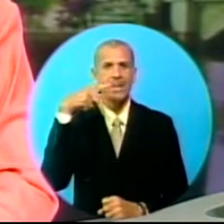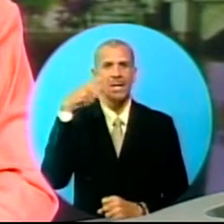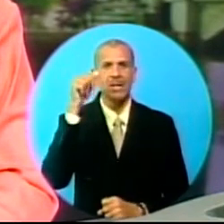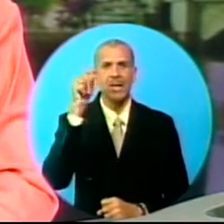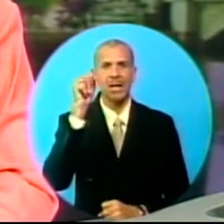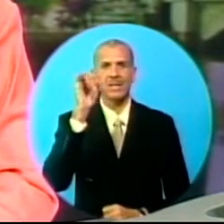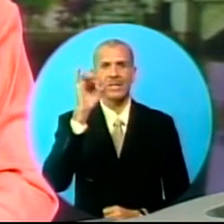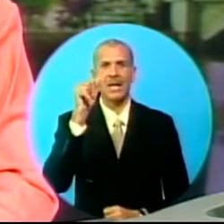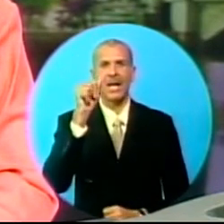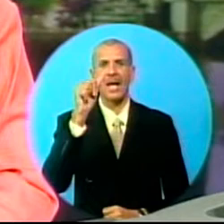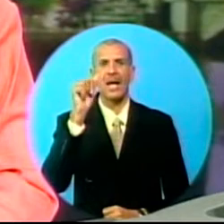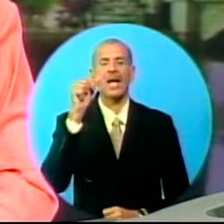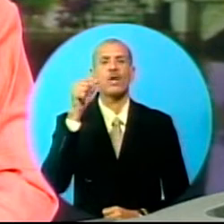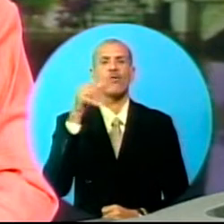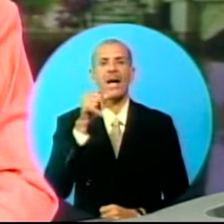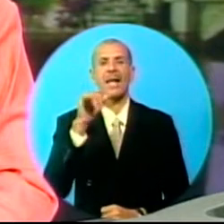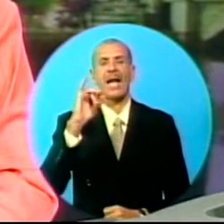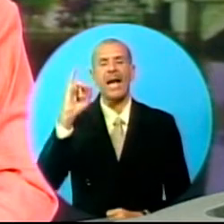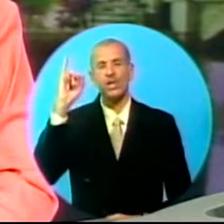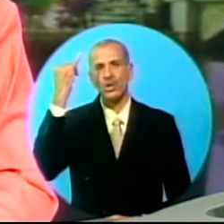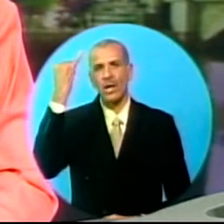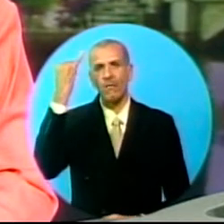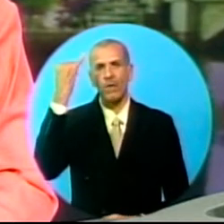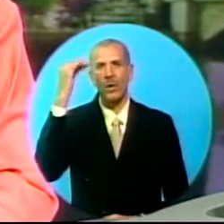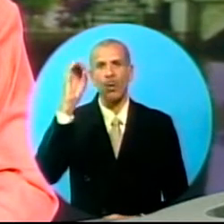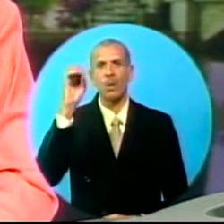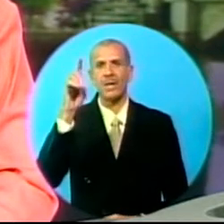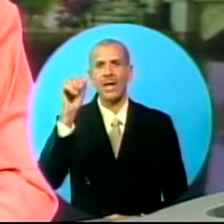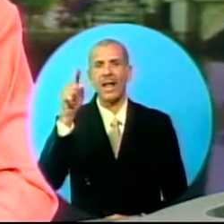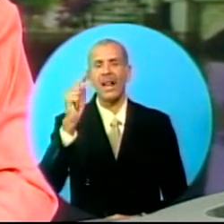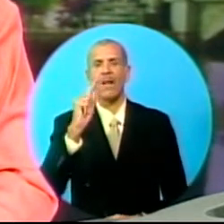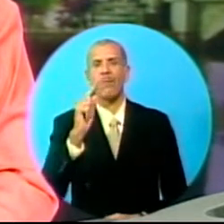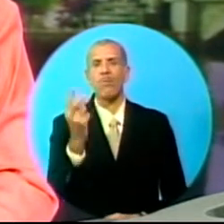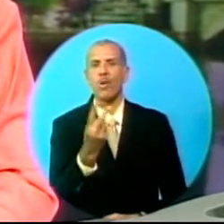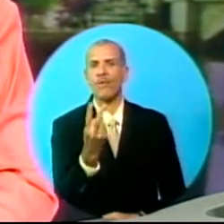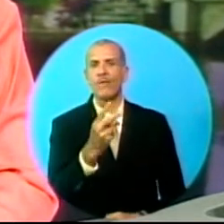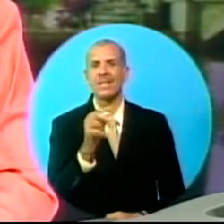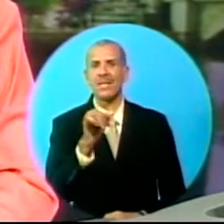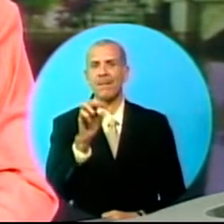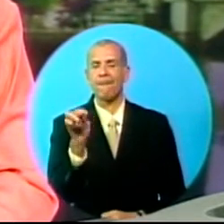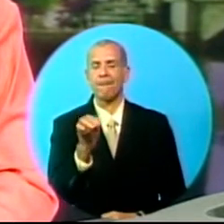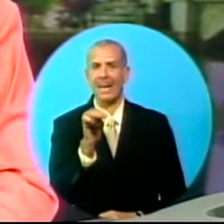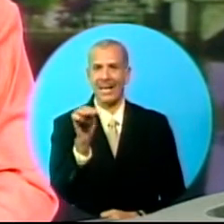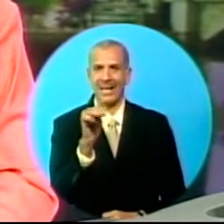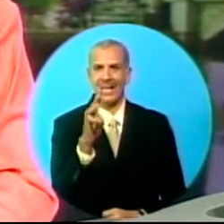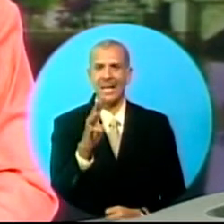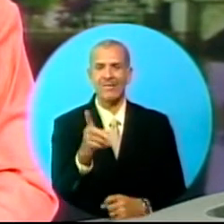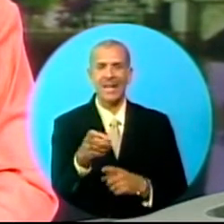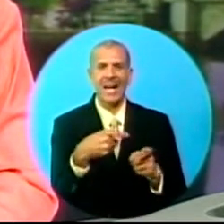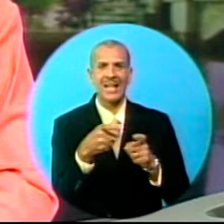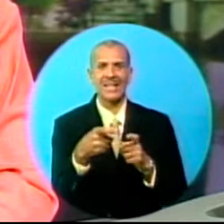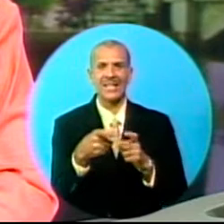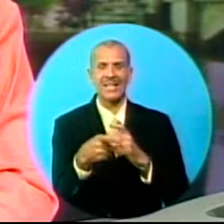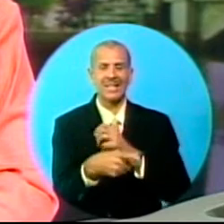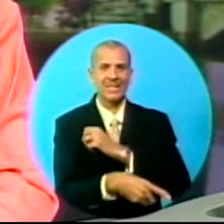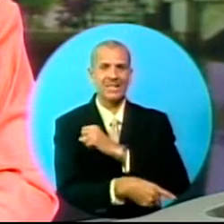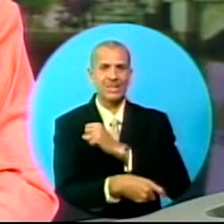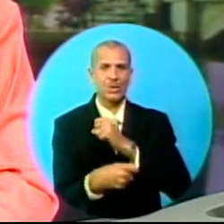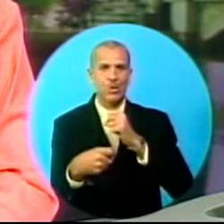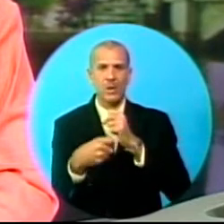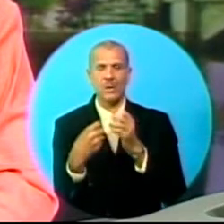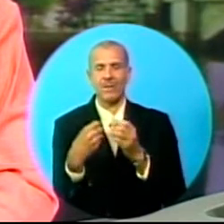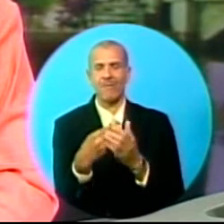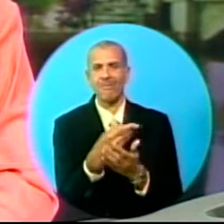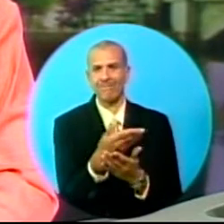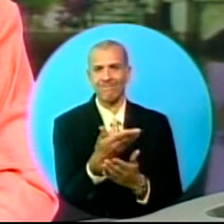-year-old Geoffrey Adolphus Odell, both of Grisette's New Road St. Michael, have each been charged with handling stolen property. They